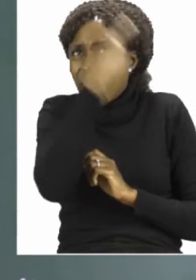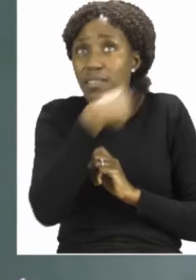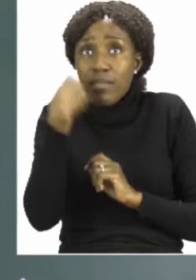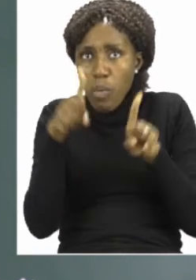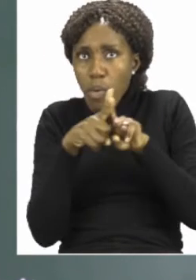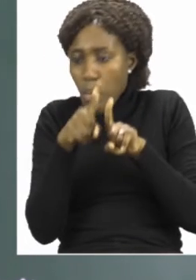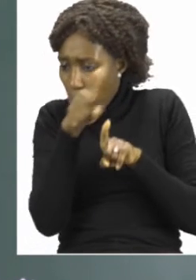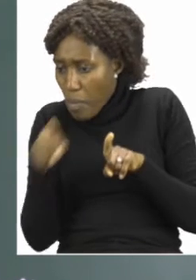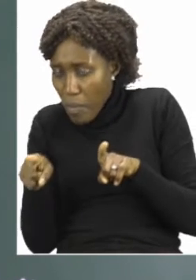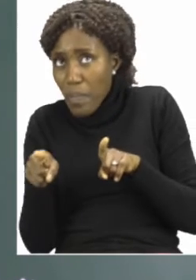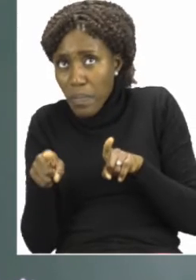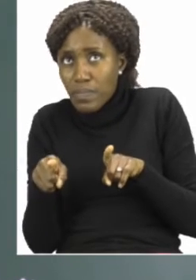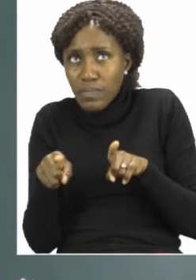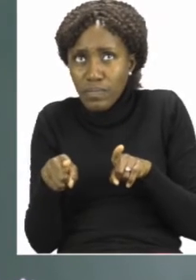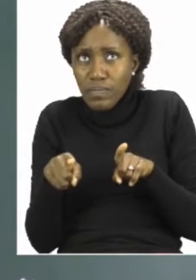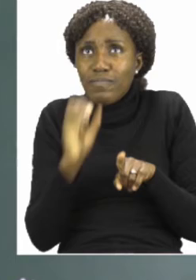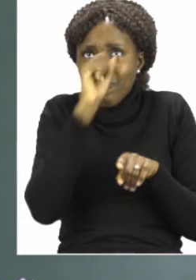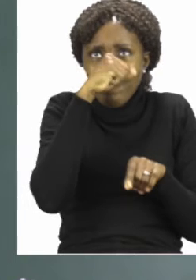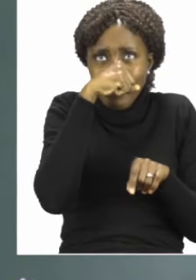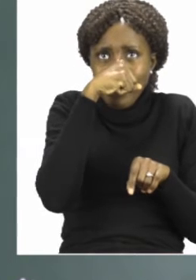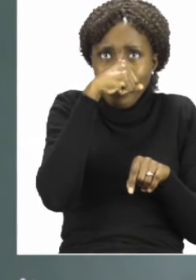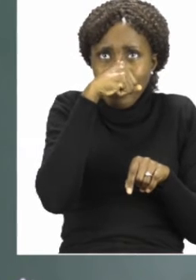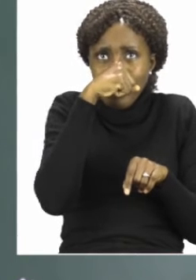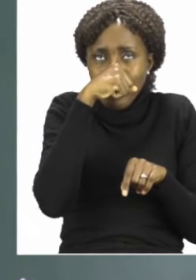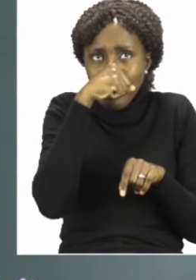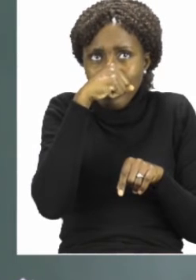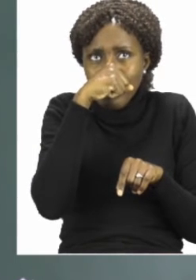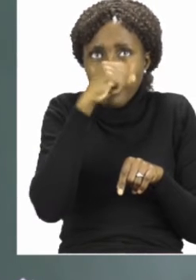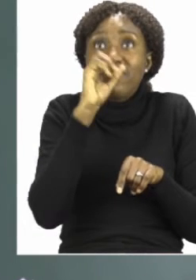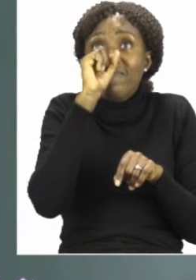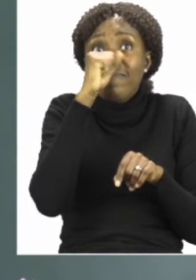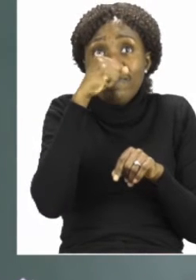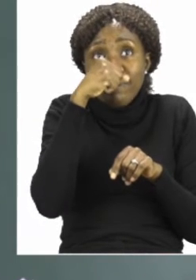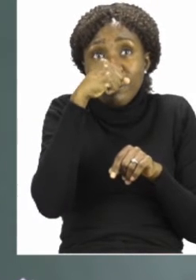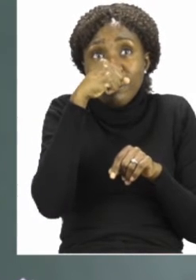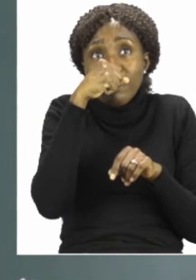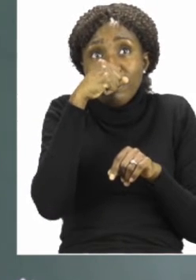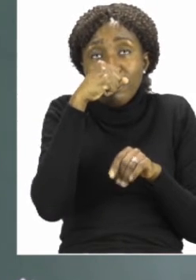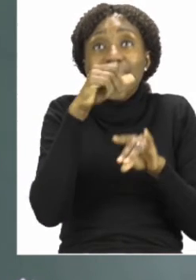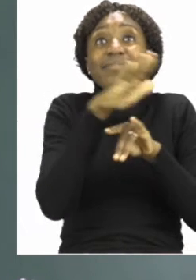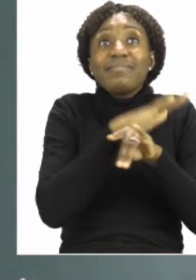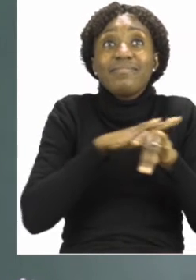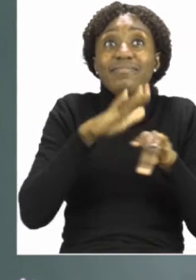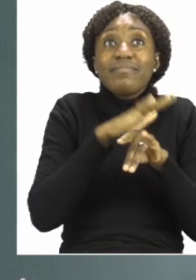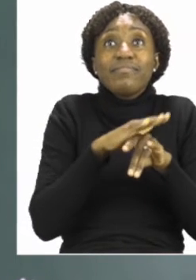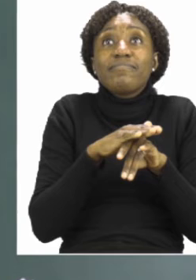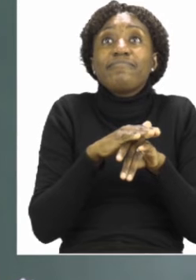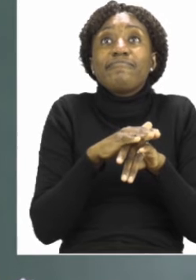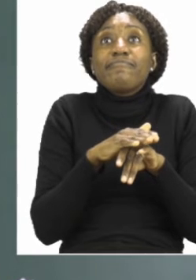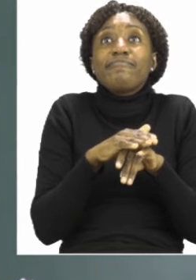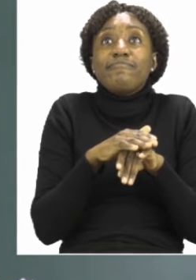the body. This one is a pig. Now, a pig is an animal that we know has 4